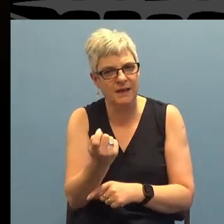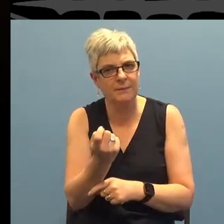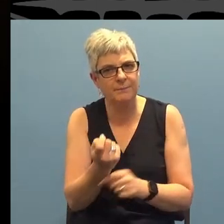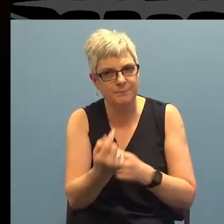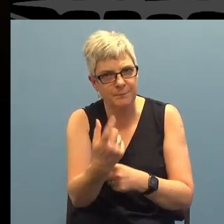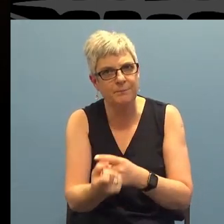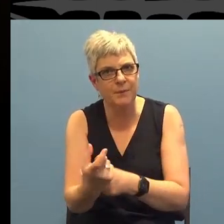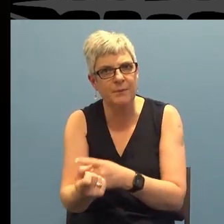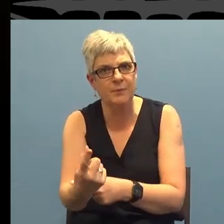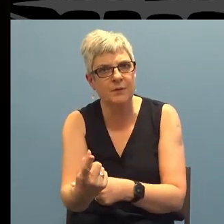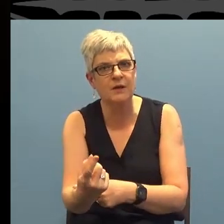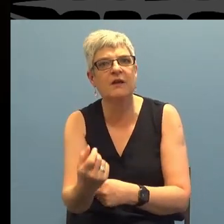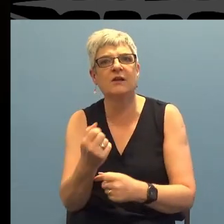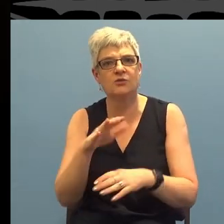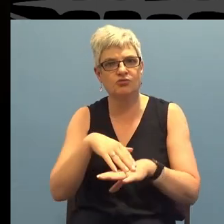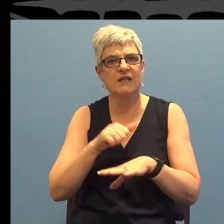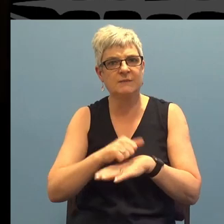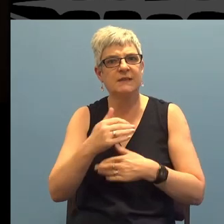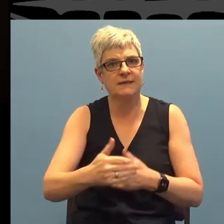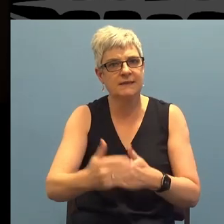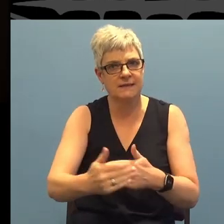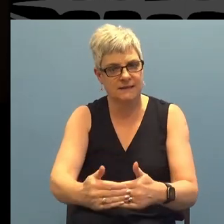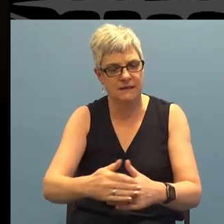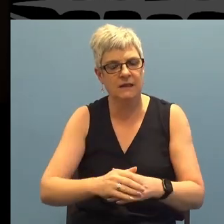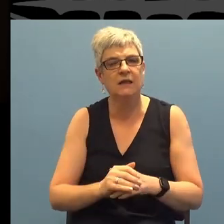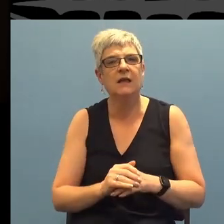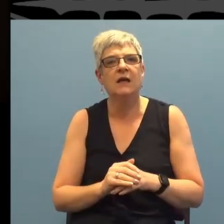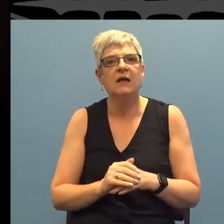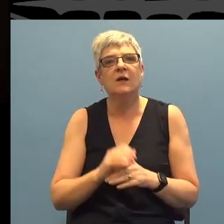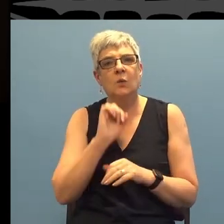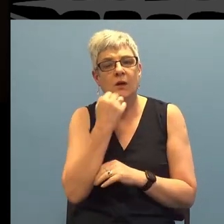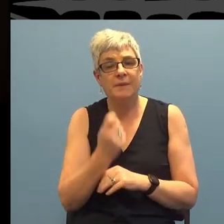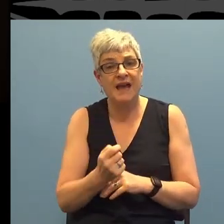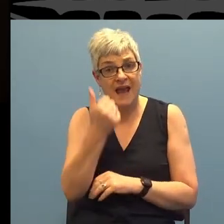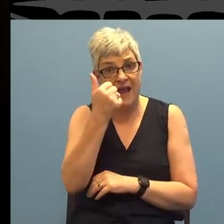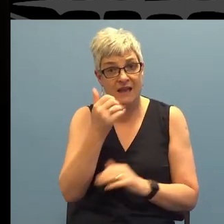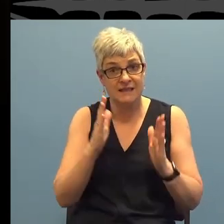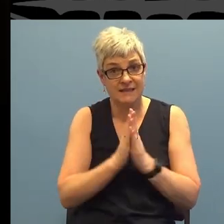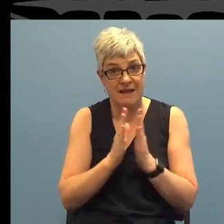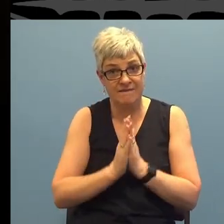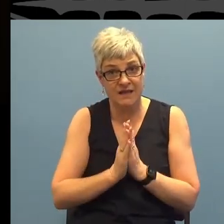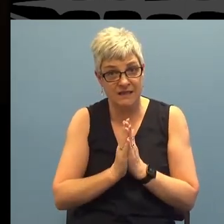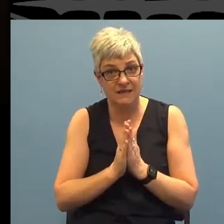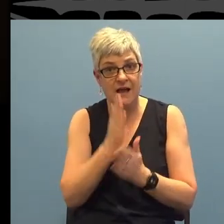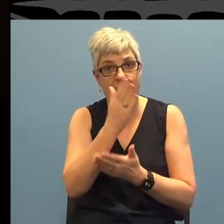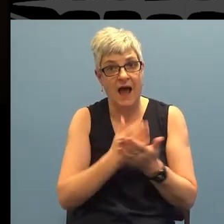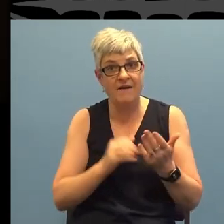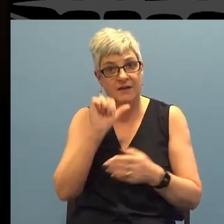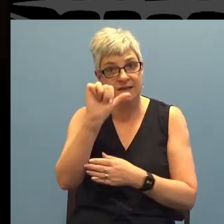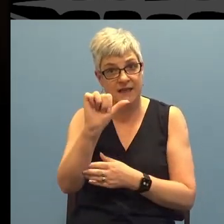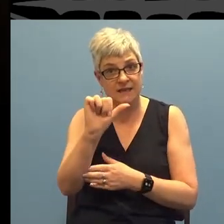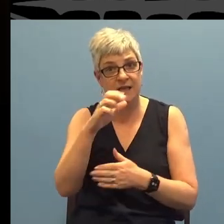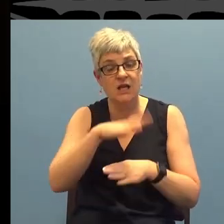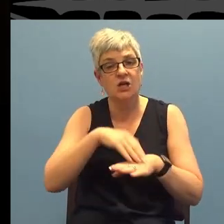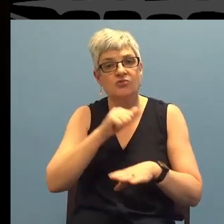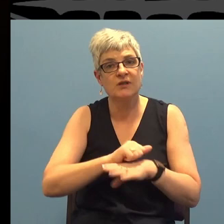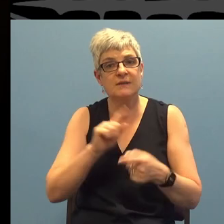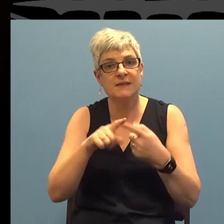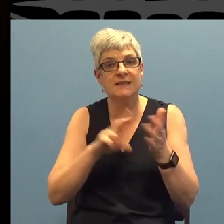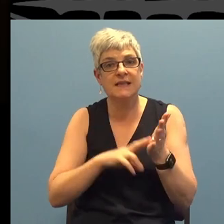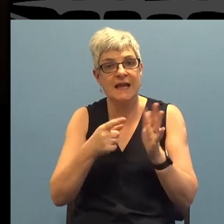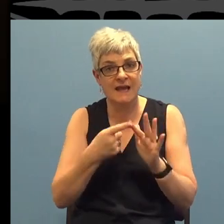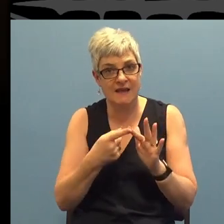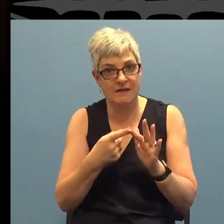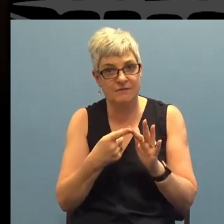season. There'll be an early evening service on 6:30 on Christmas Eve, which will be seeing more about